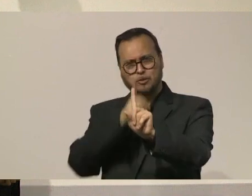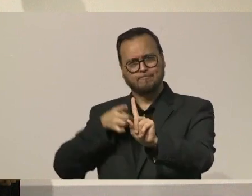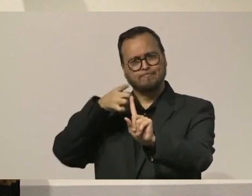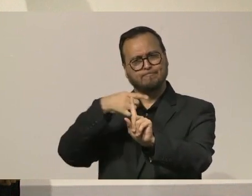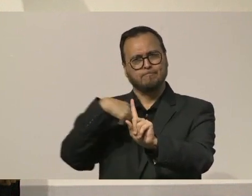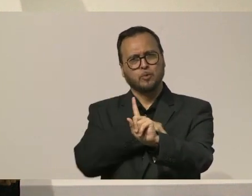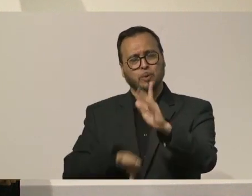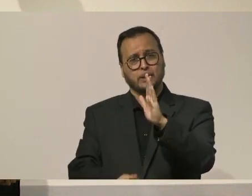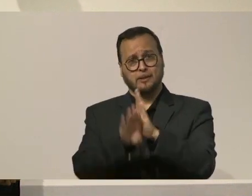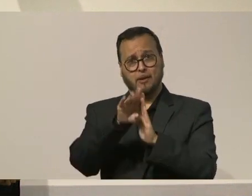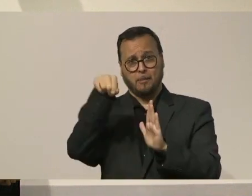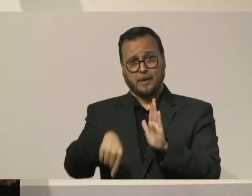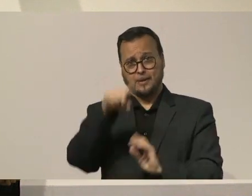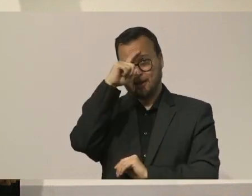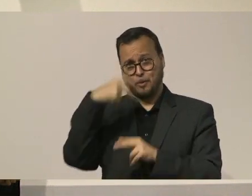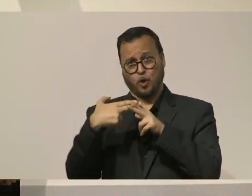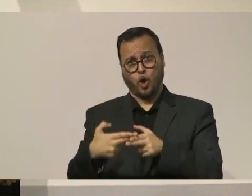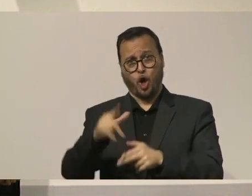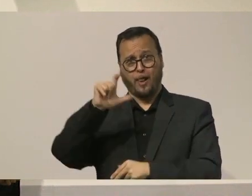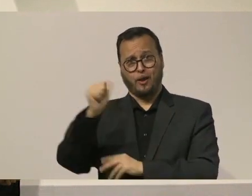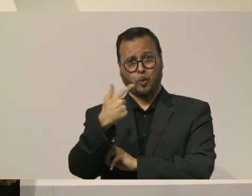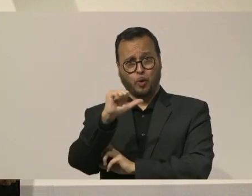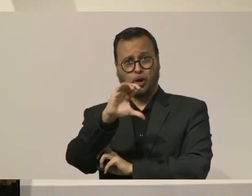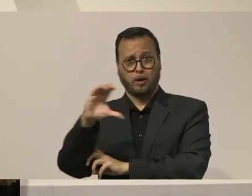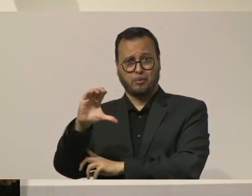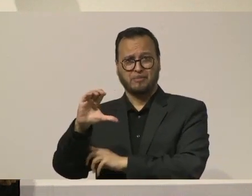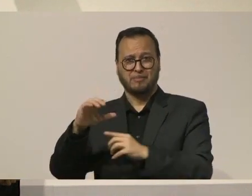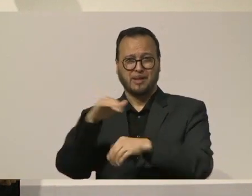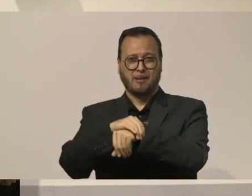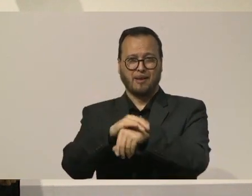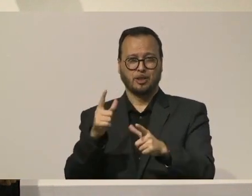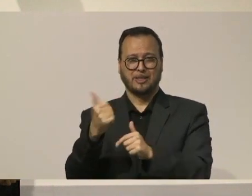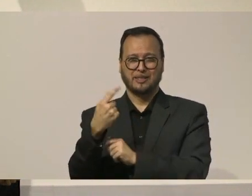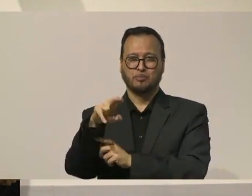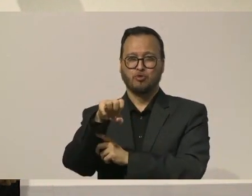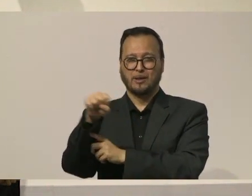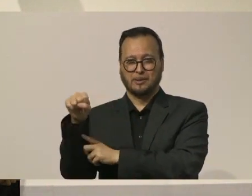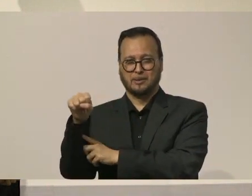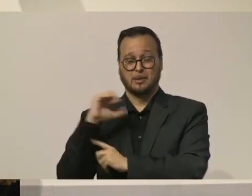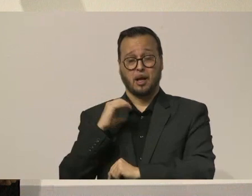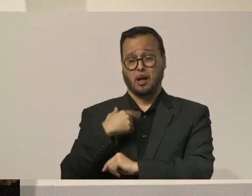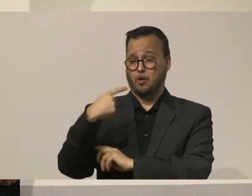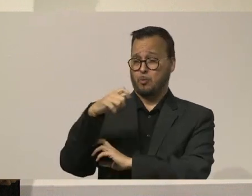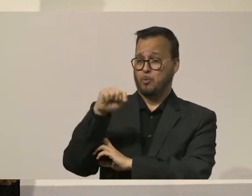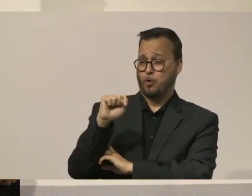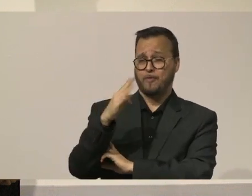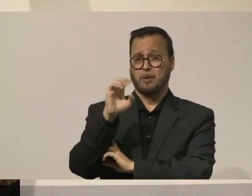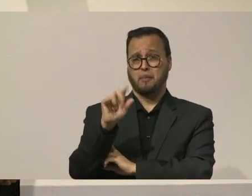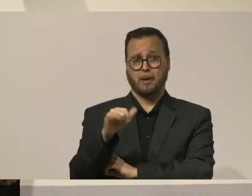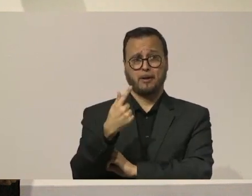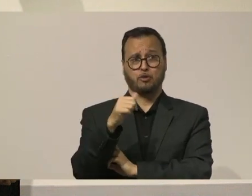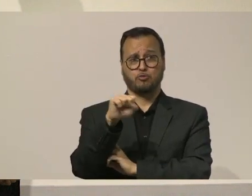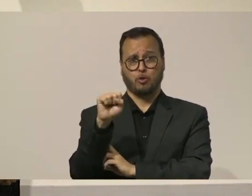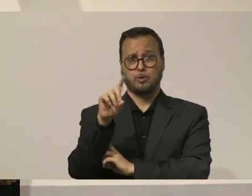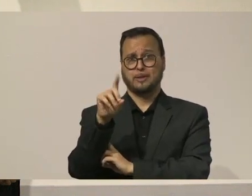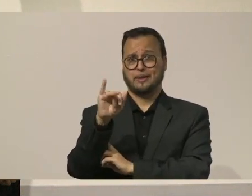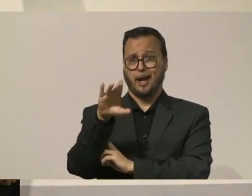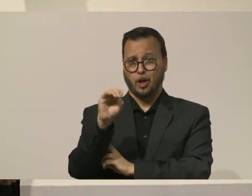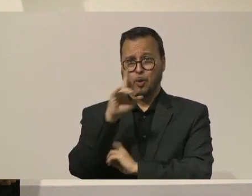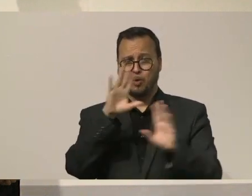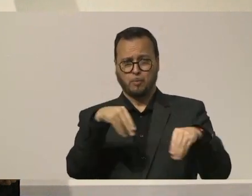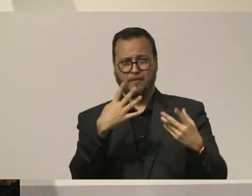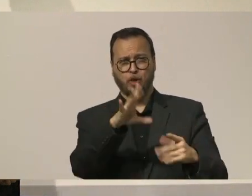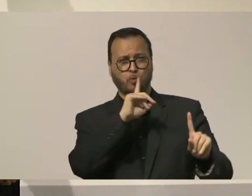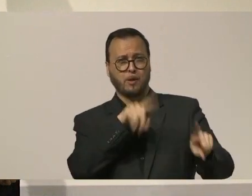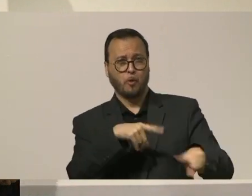the summer called LaGuardia English Express. Our provost, Dr. Billy Gastic-Rosado, will give her report from the Division